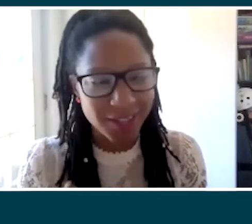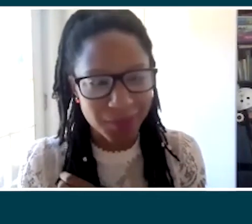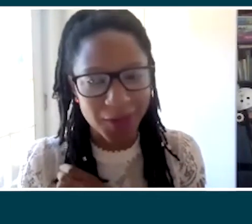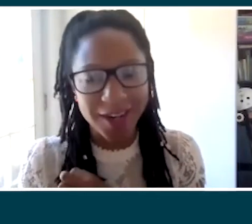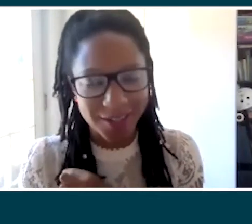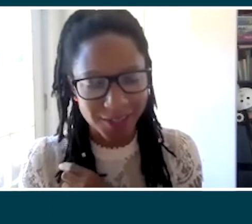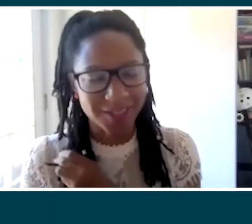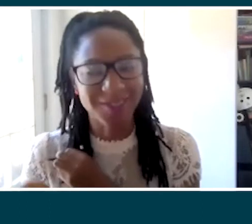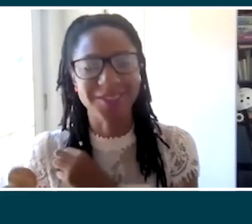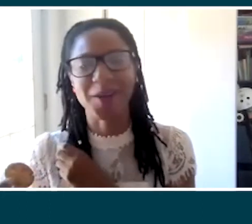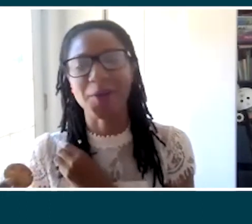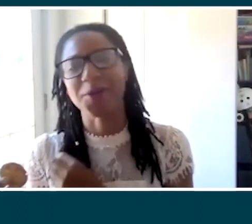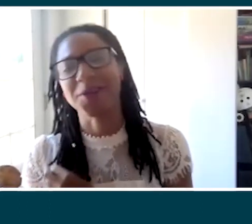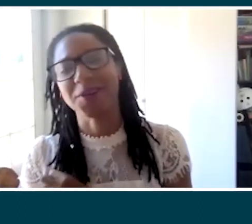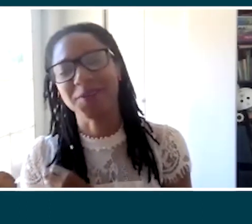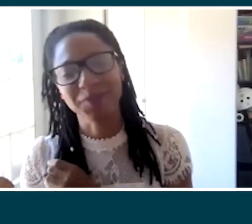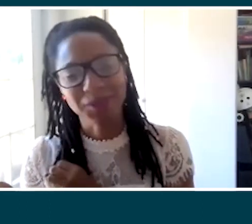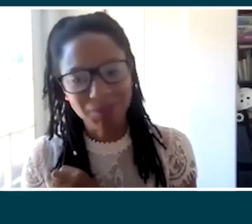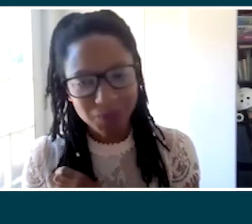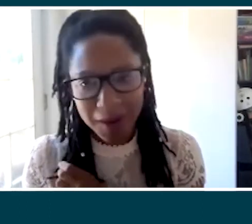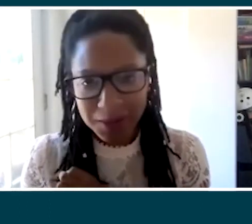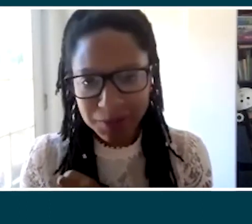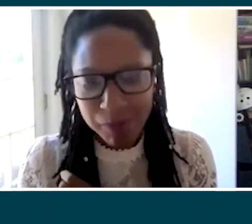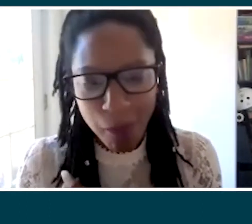I'm going to eat some crackers.